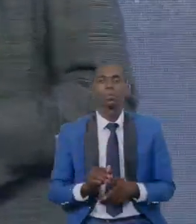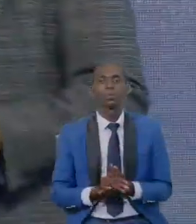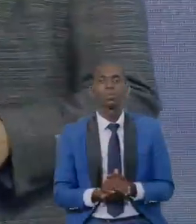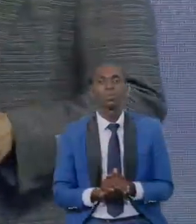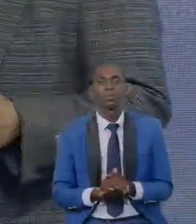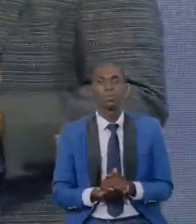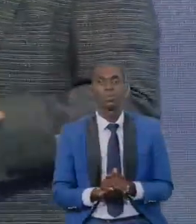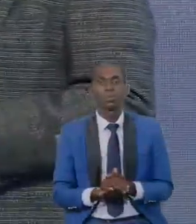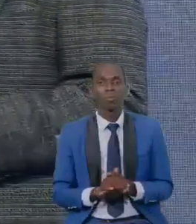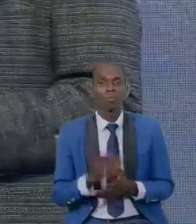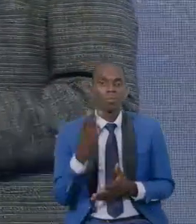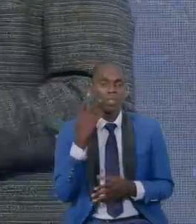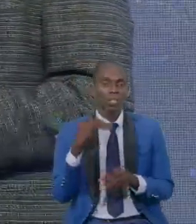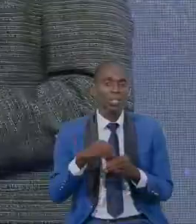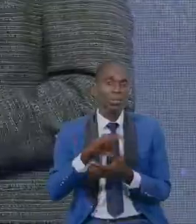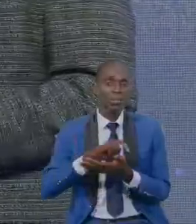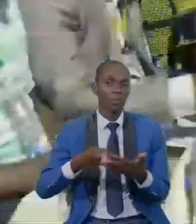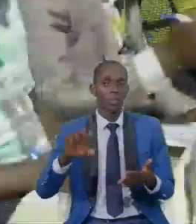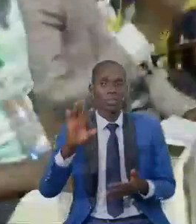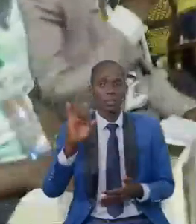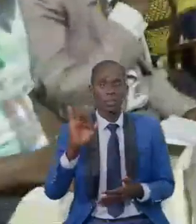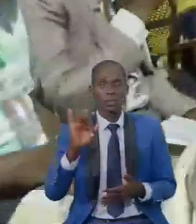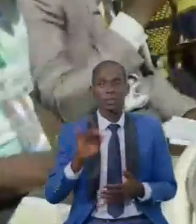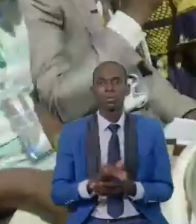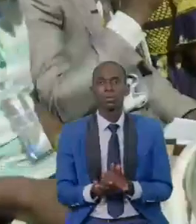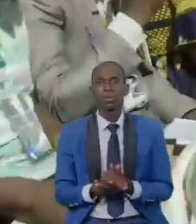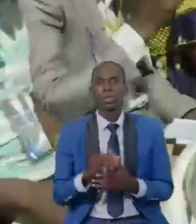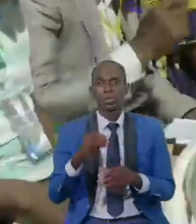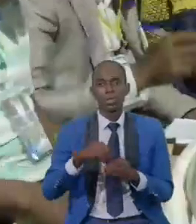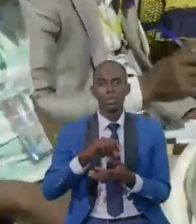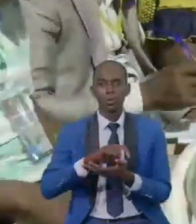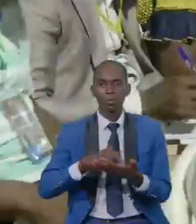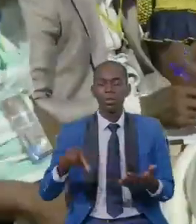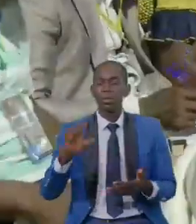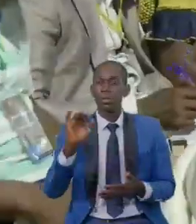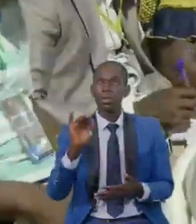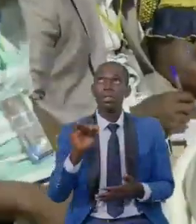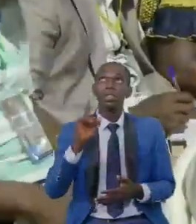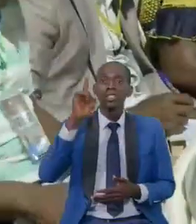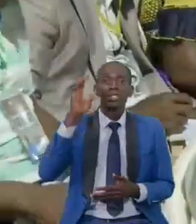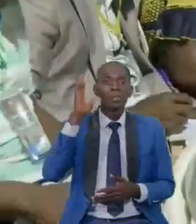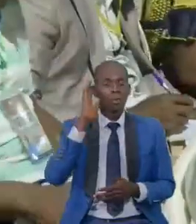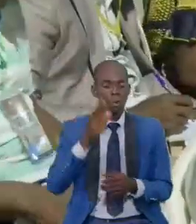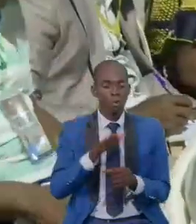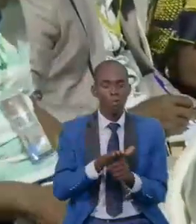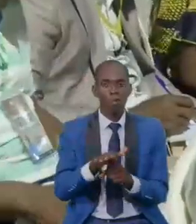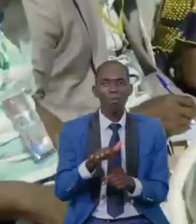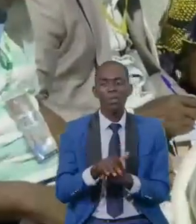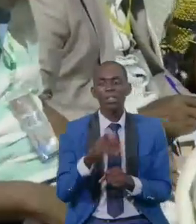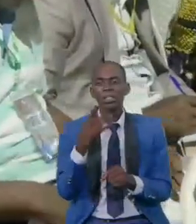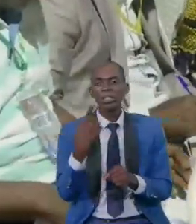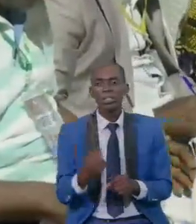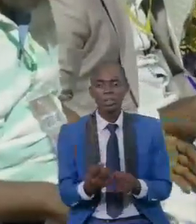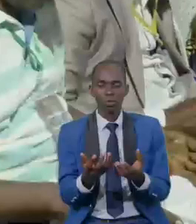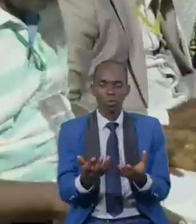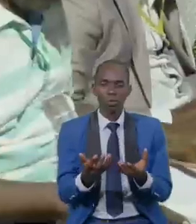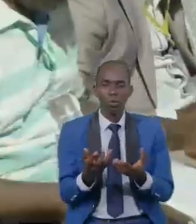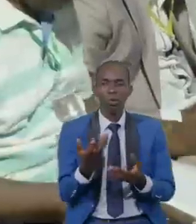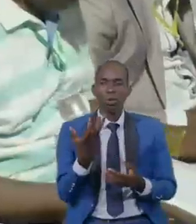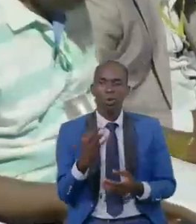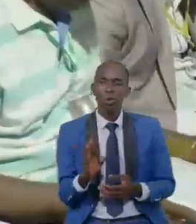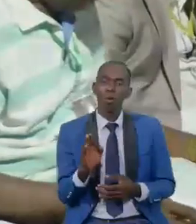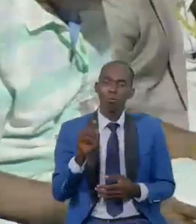Look at verse 19. In verse 19, he will fulfill the desire of